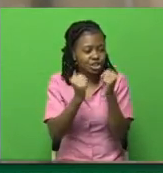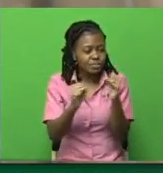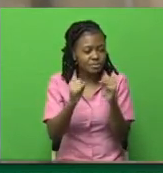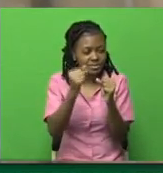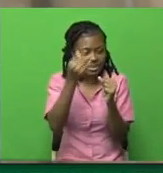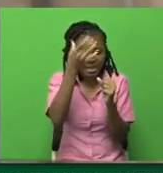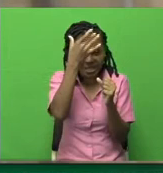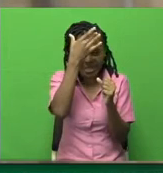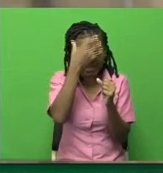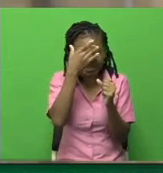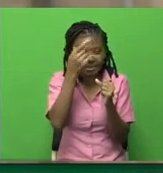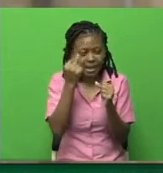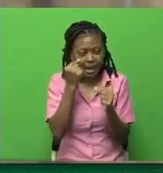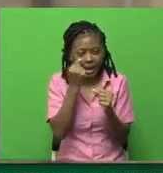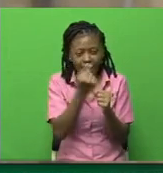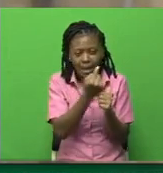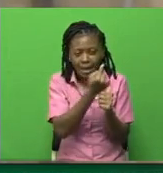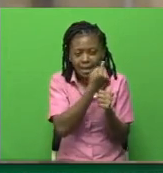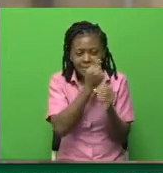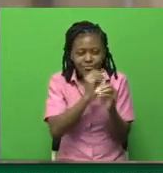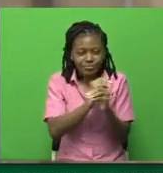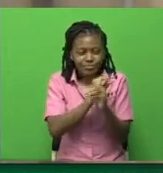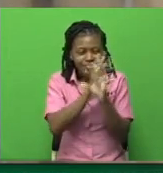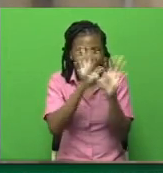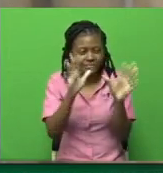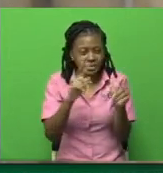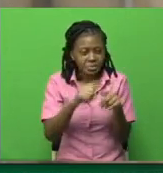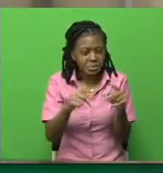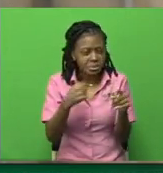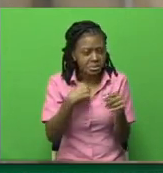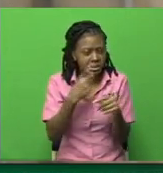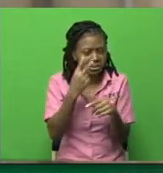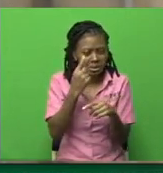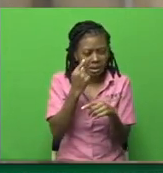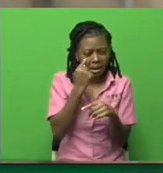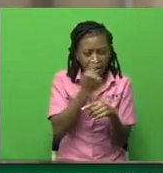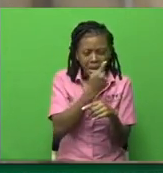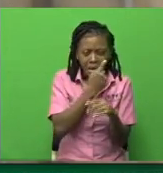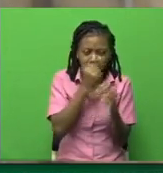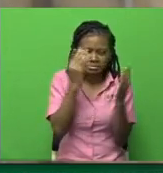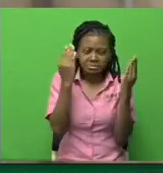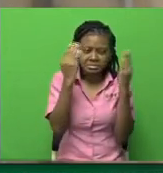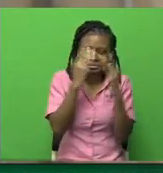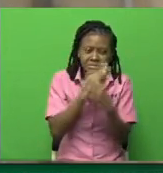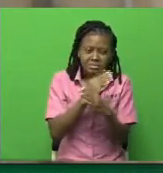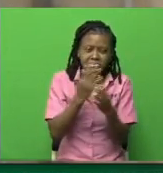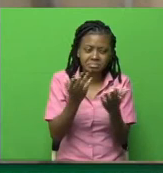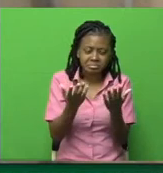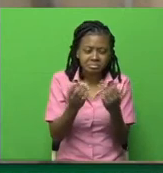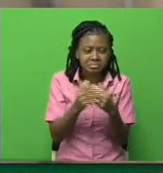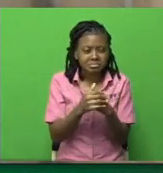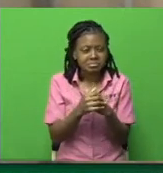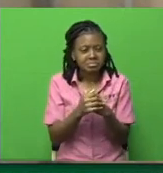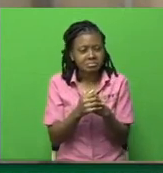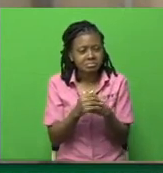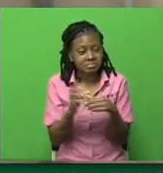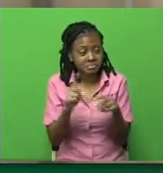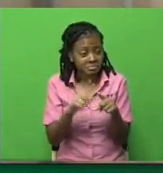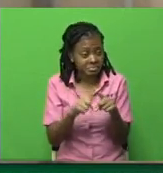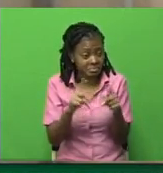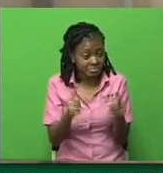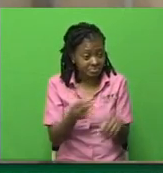Bright but mine are dull as lead alas alas how very